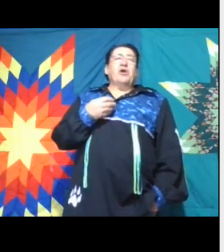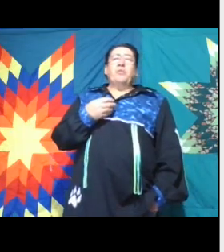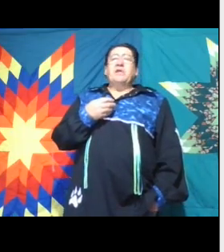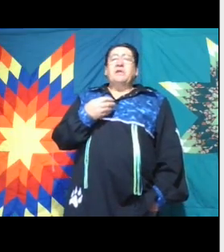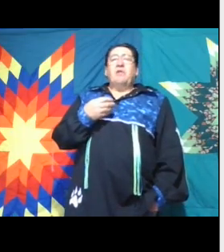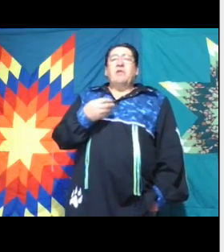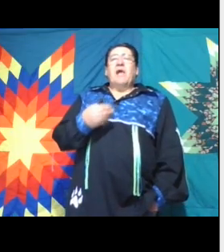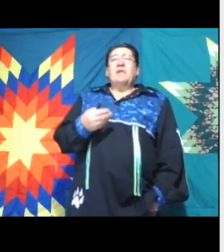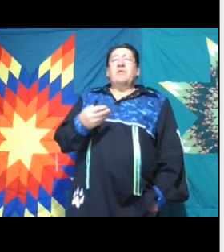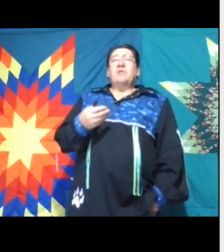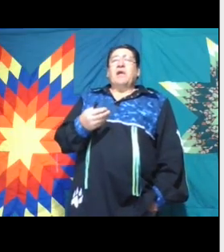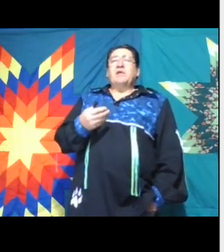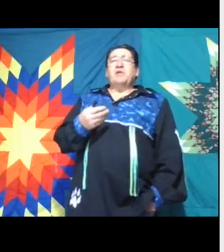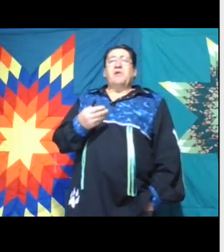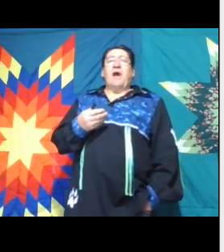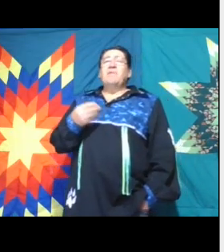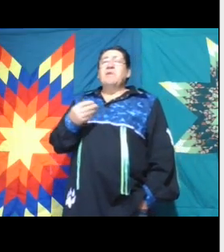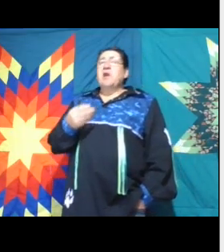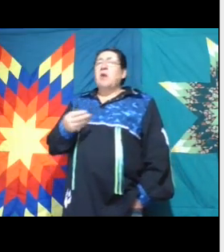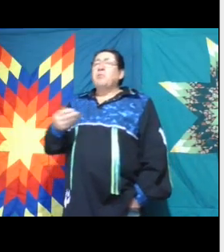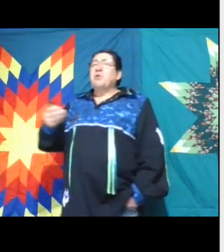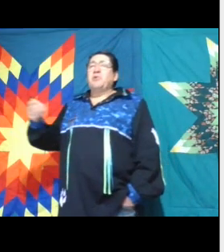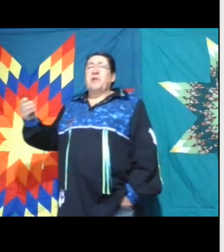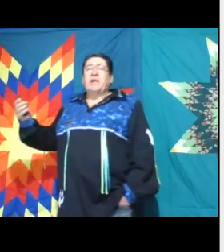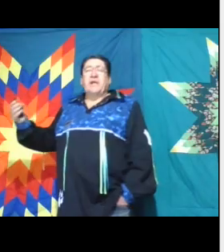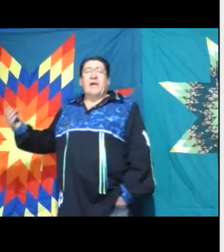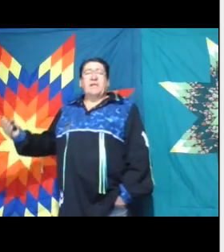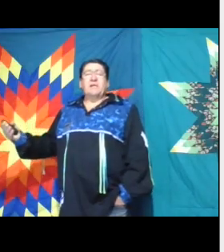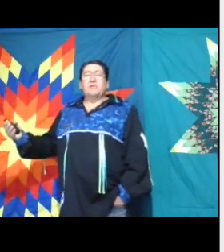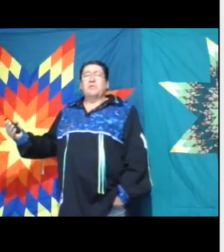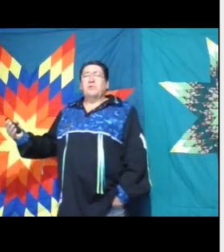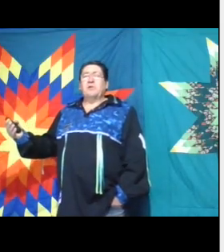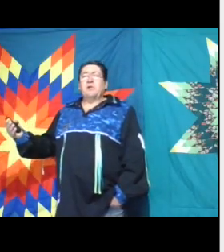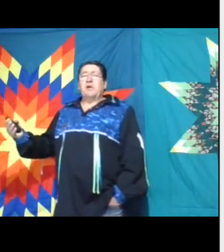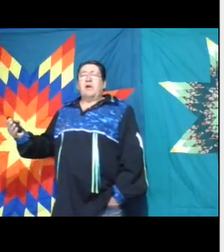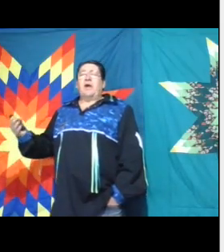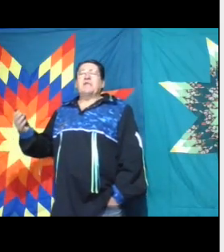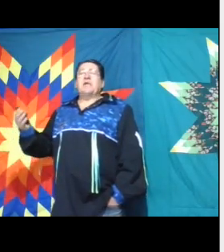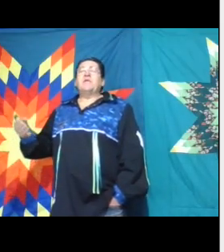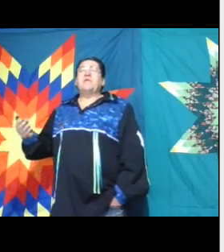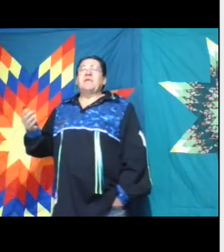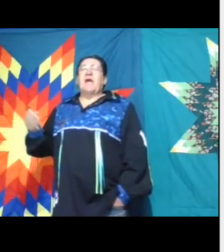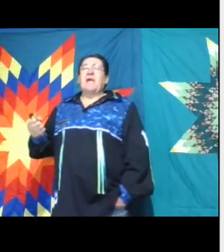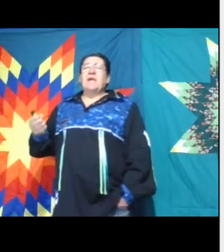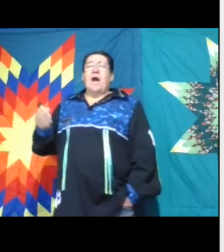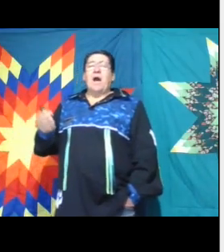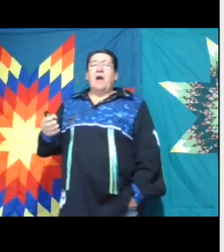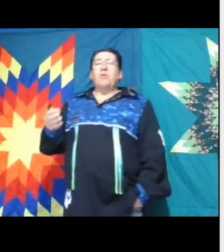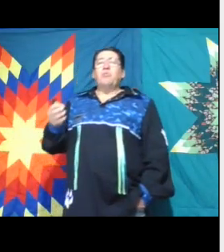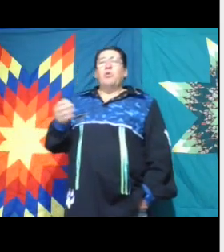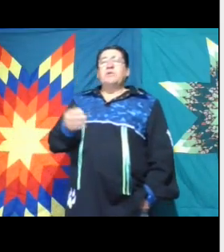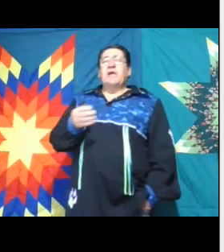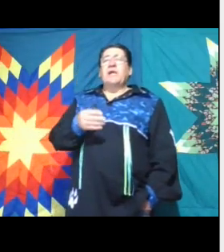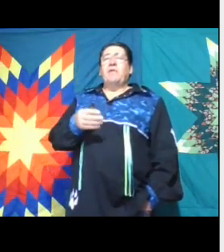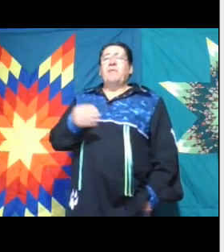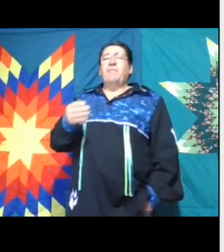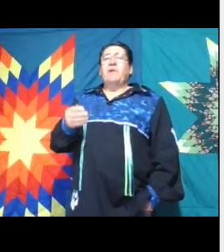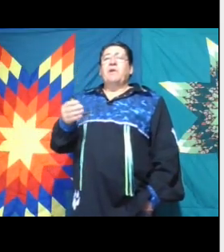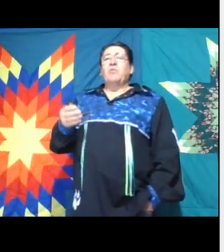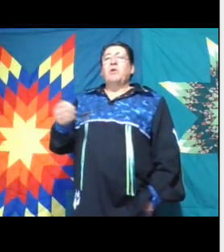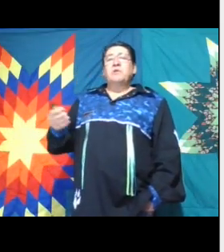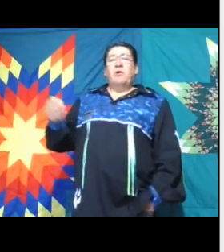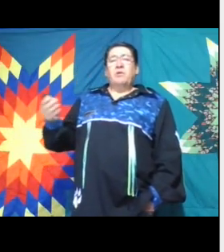It could be just our land location or having the opportunity to get to school. It's understanding how